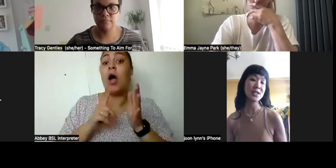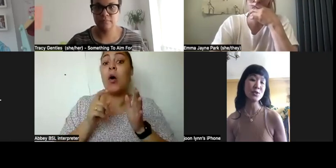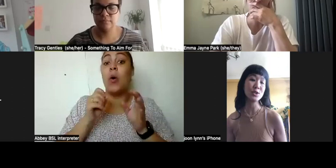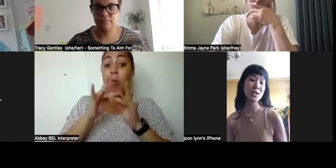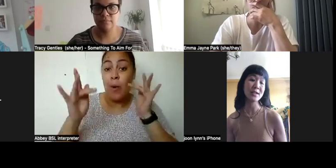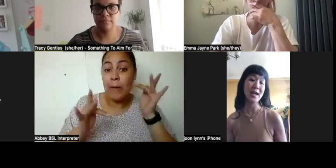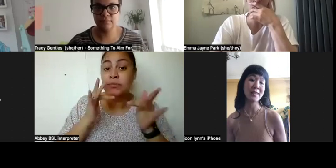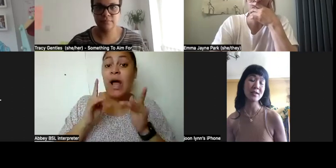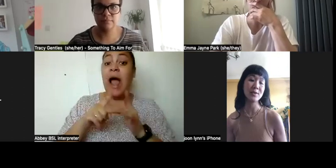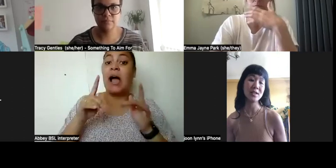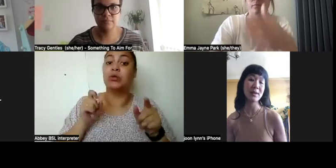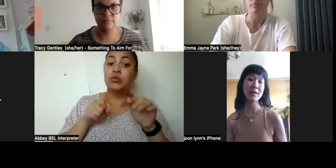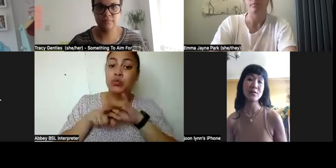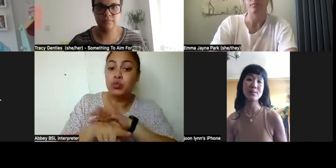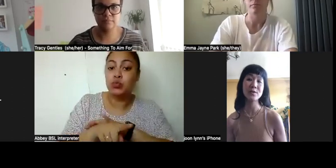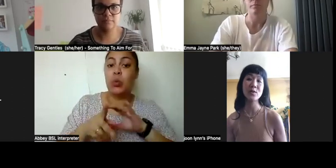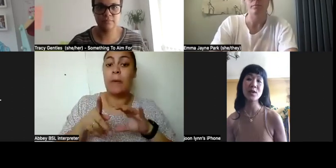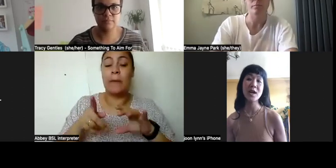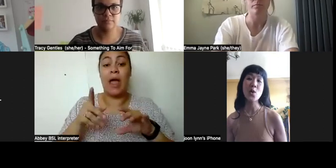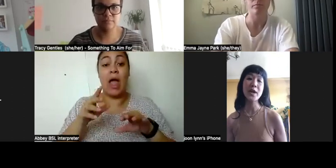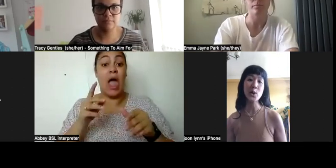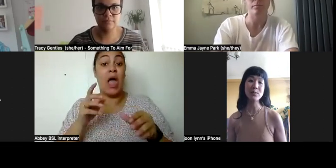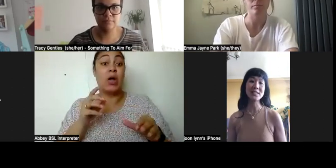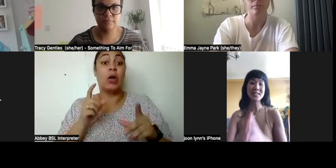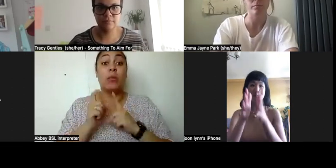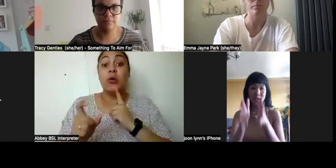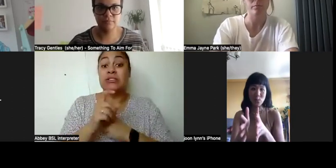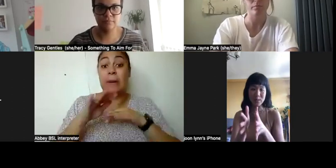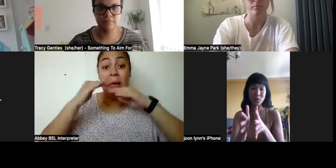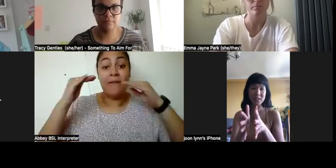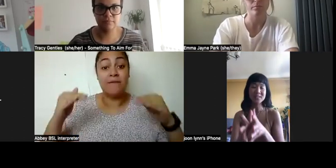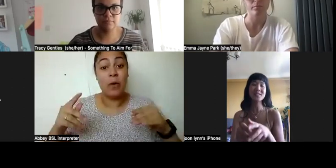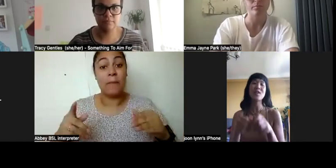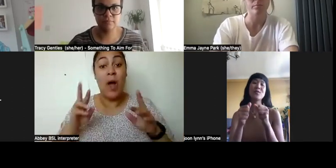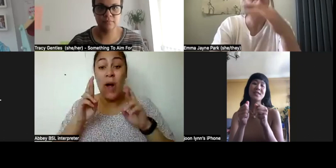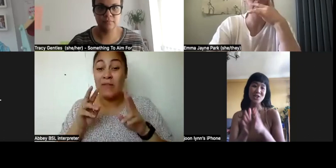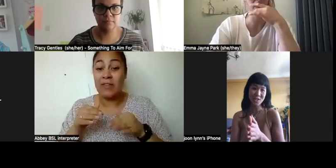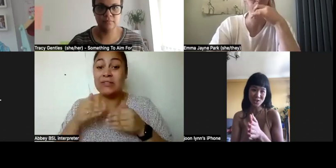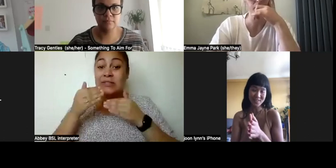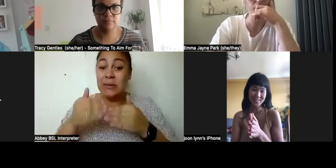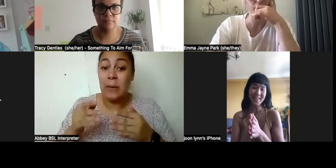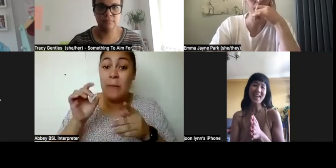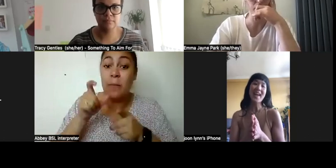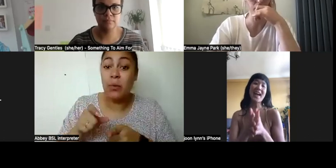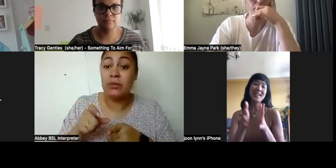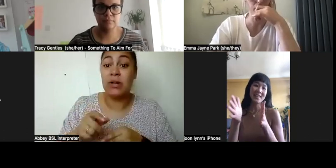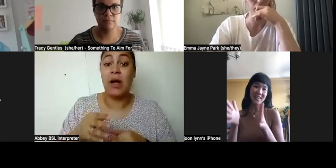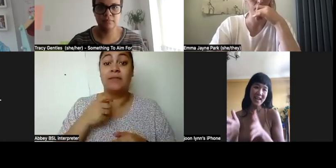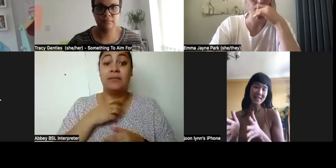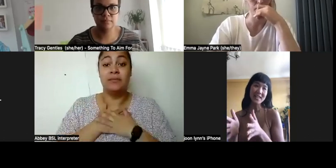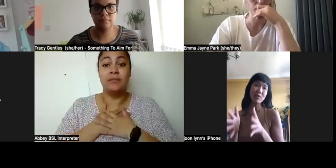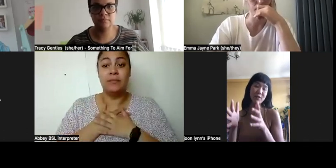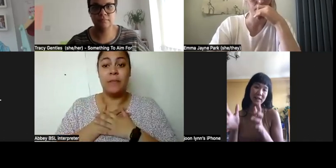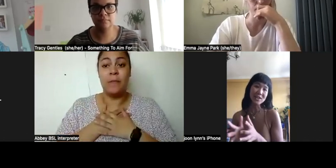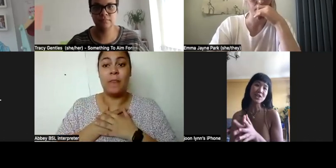website, YouTube channel, and the community platform. So we hope this is a midway point of digestion, and